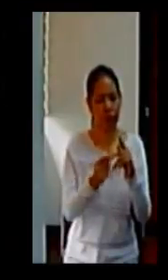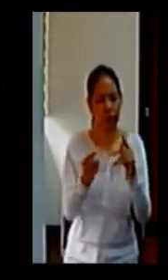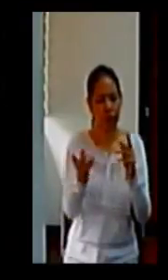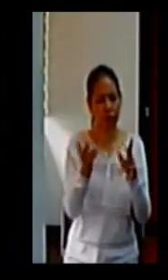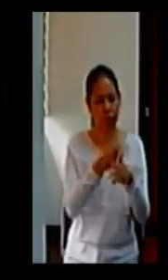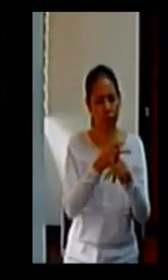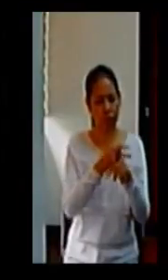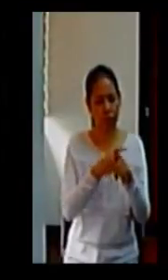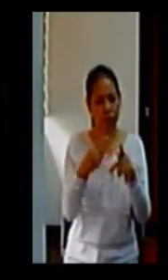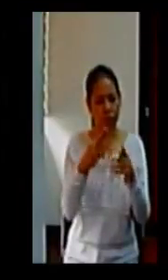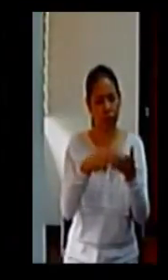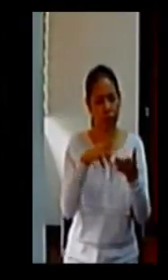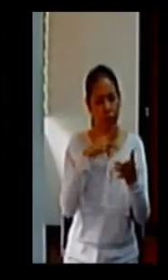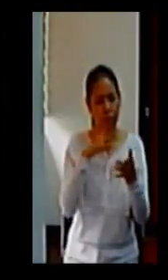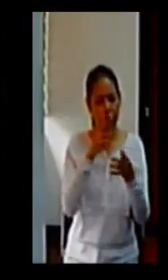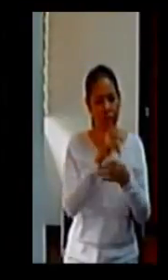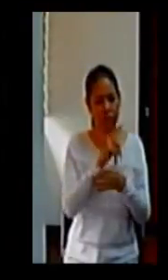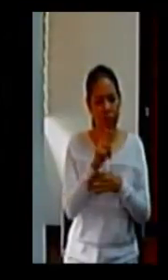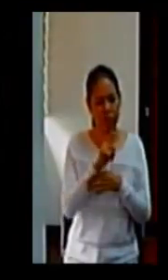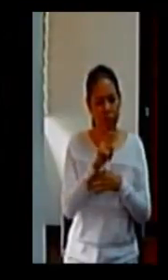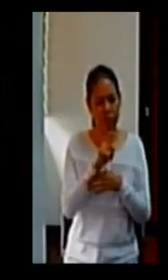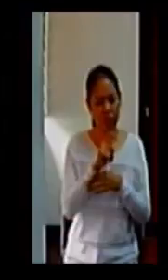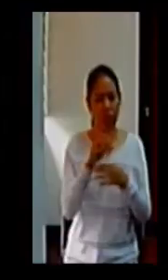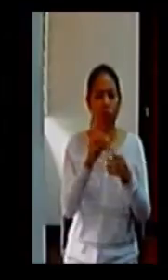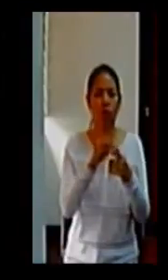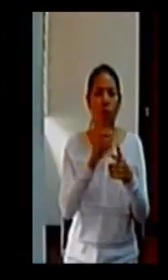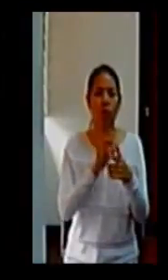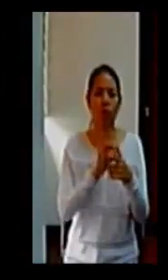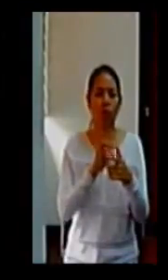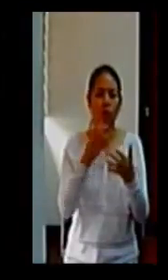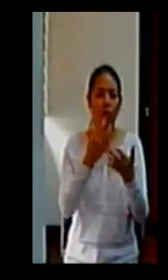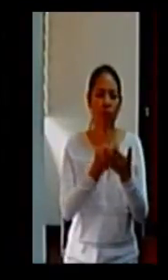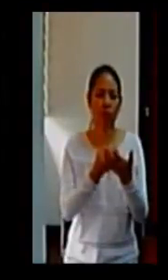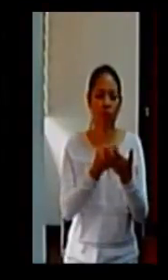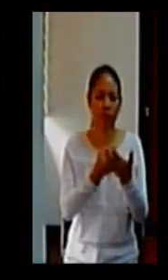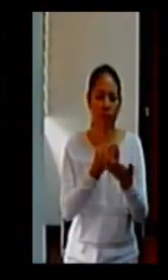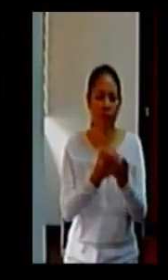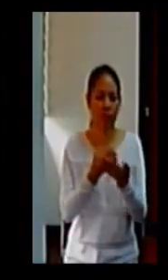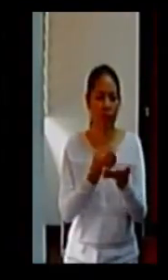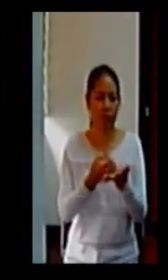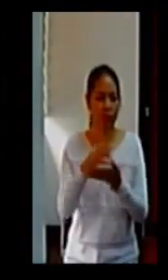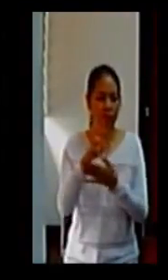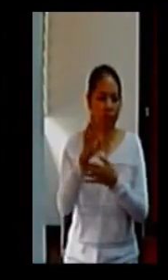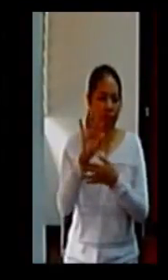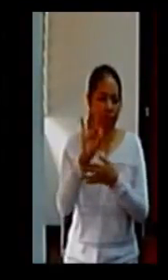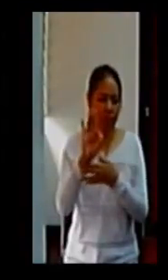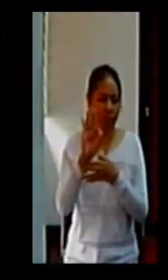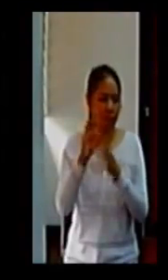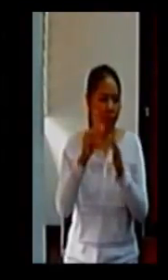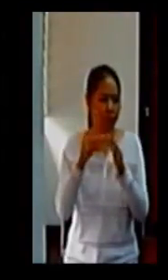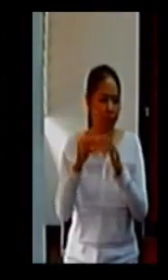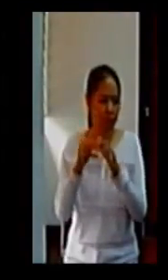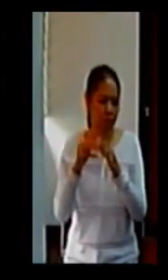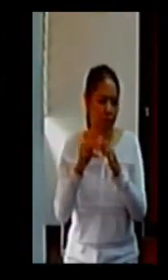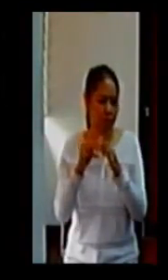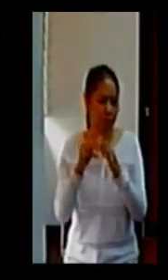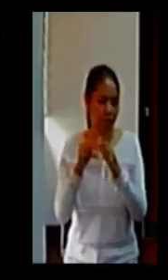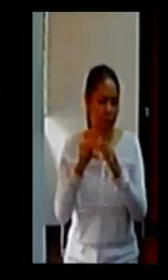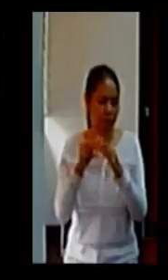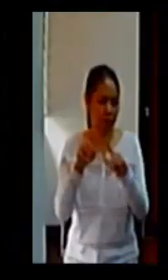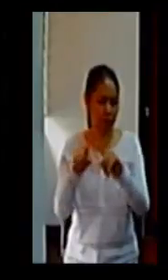terraces, or is the economy in these 9 municipalities diverse? How much percent of